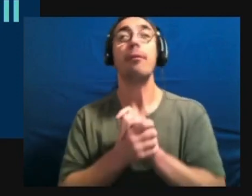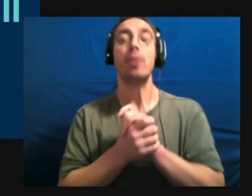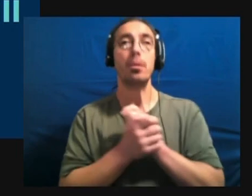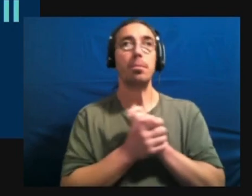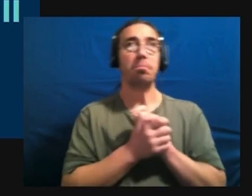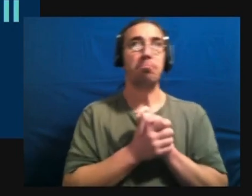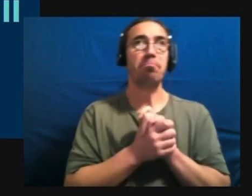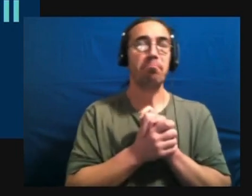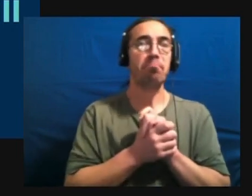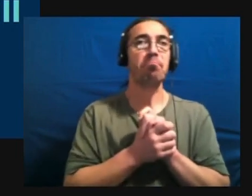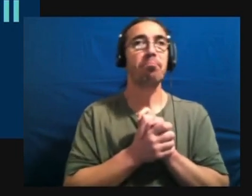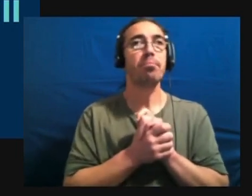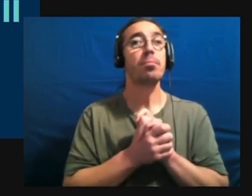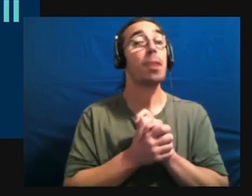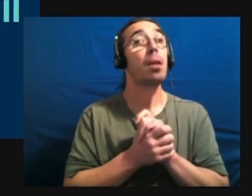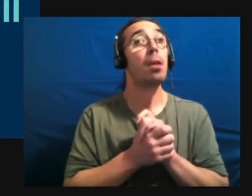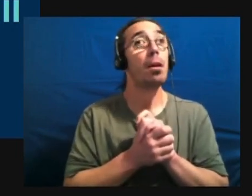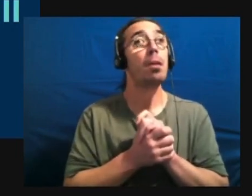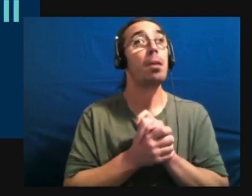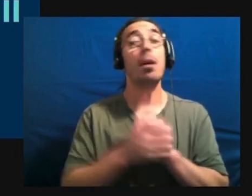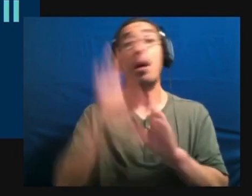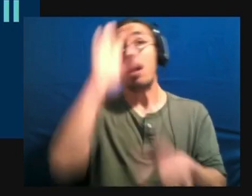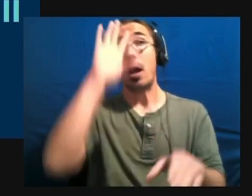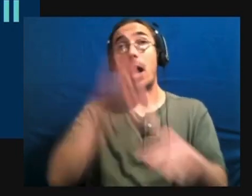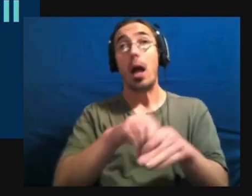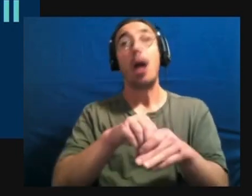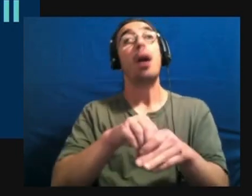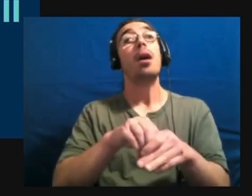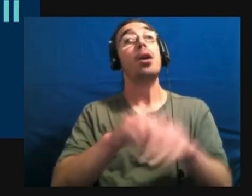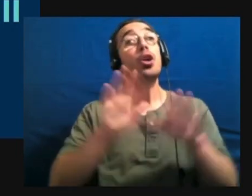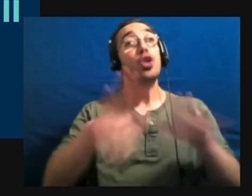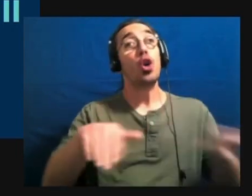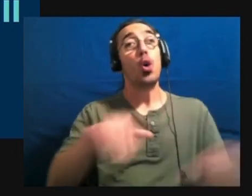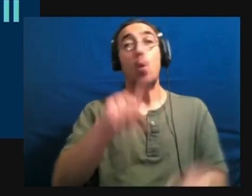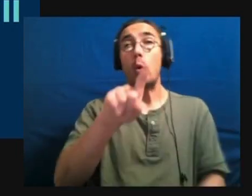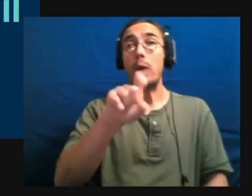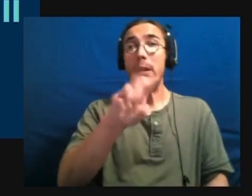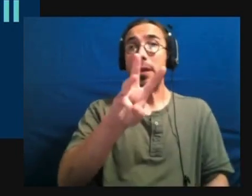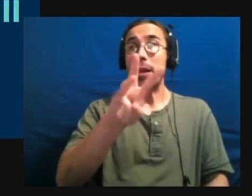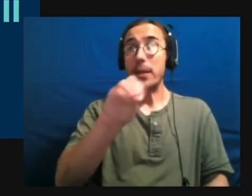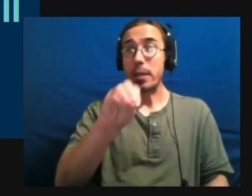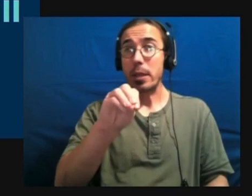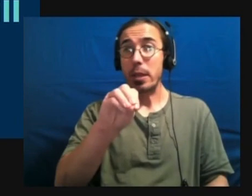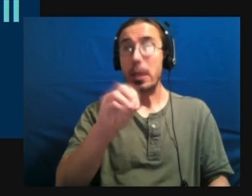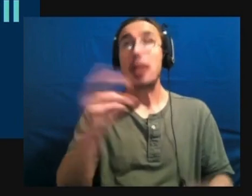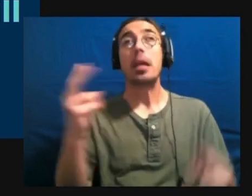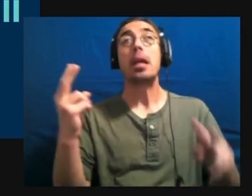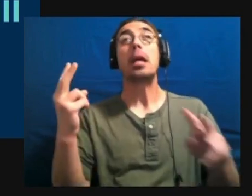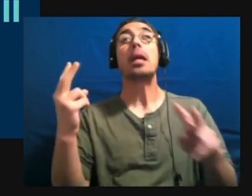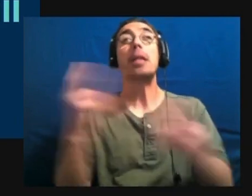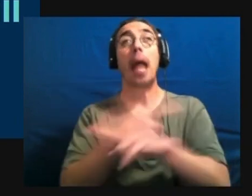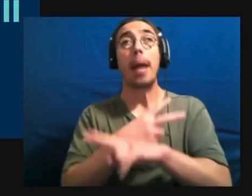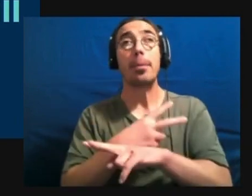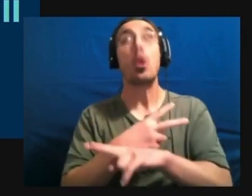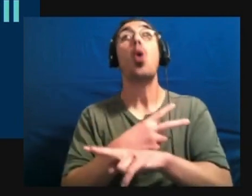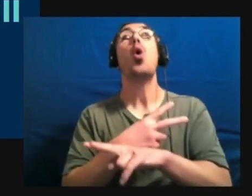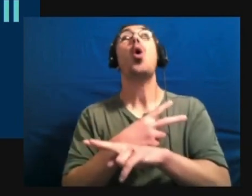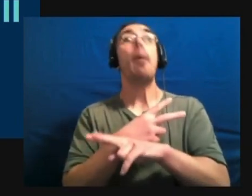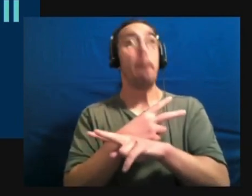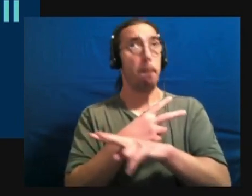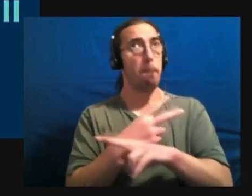Autistic children are 160 times more likely to drown than able children.